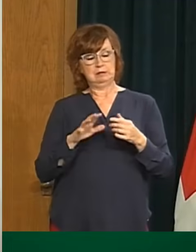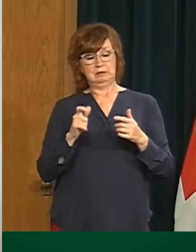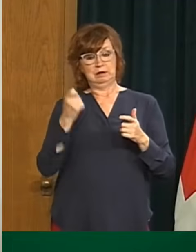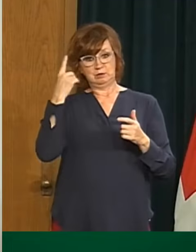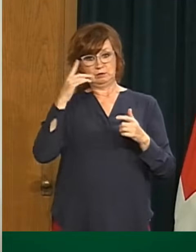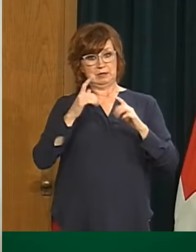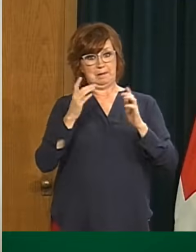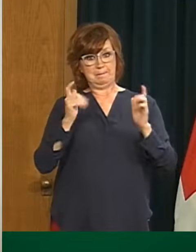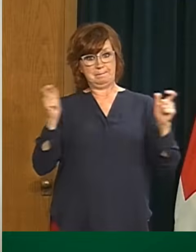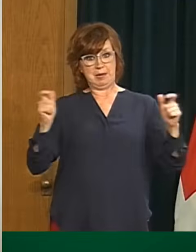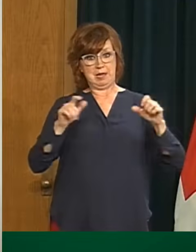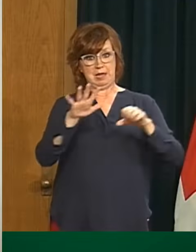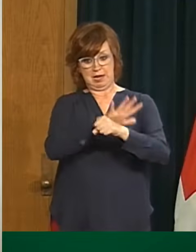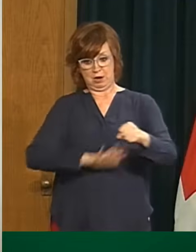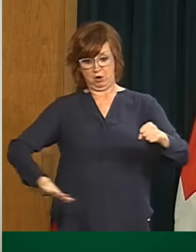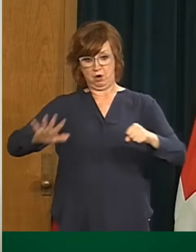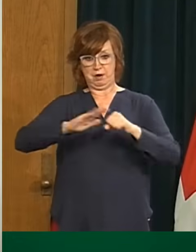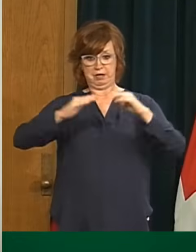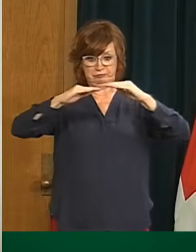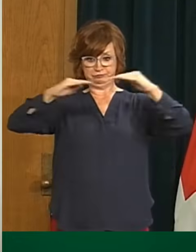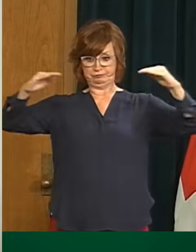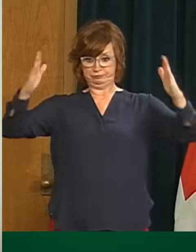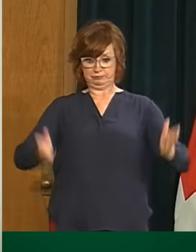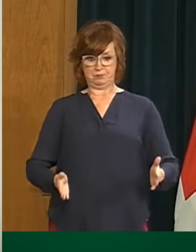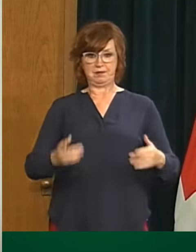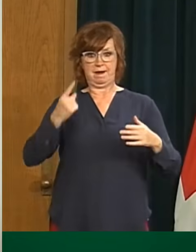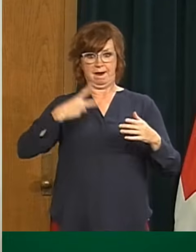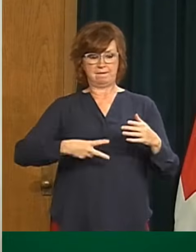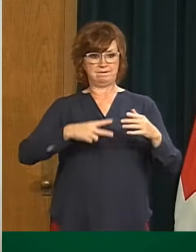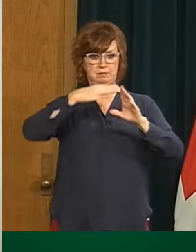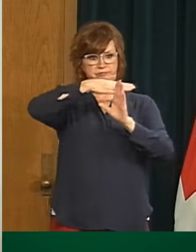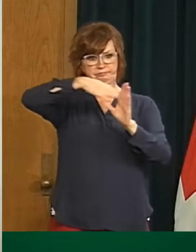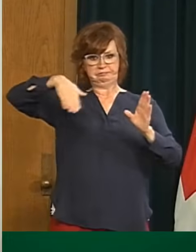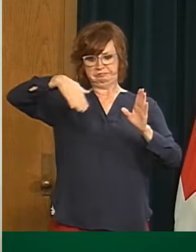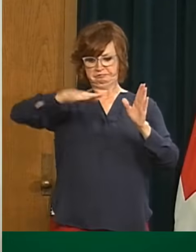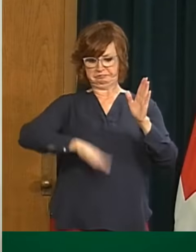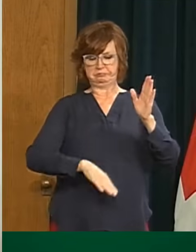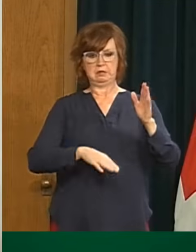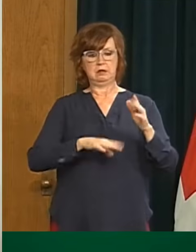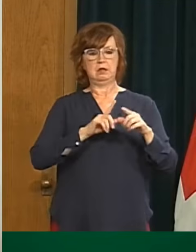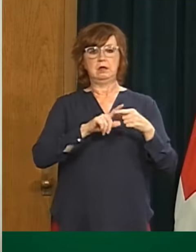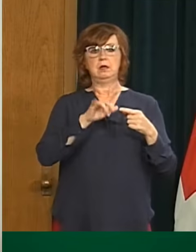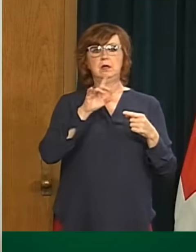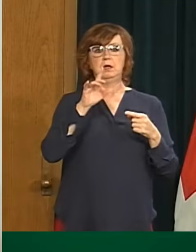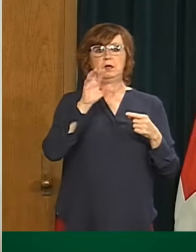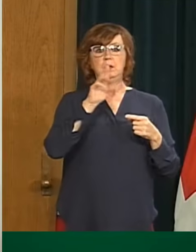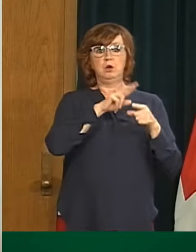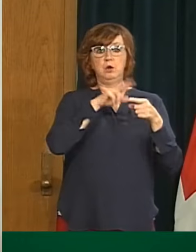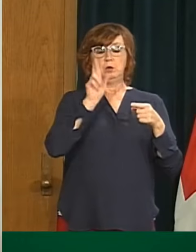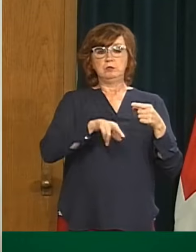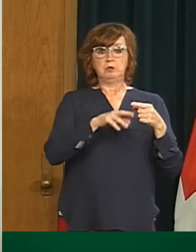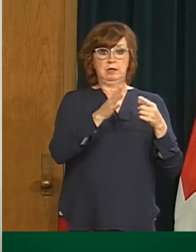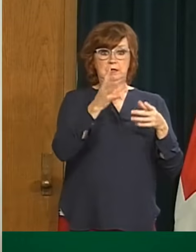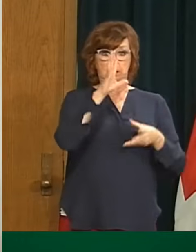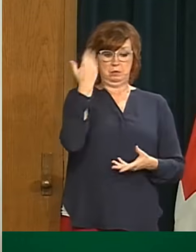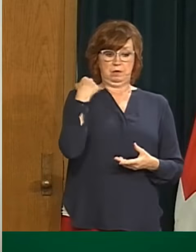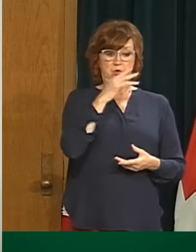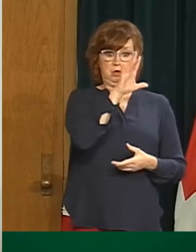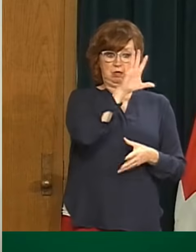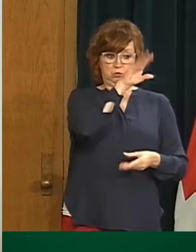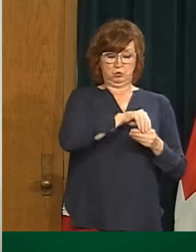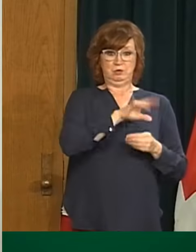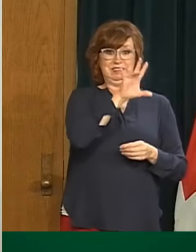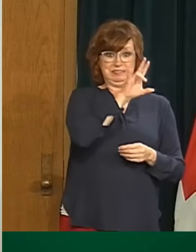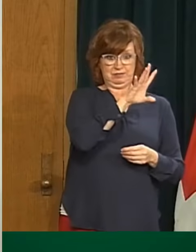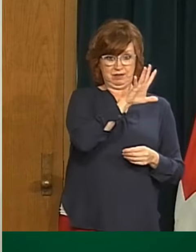and no active cases. In Regina itself, 75 total cases and only 6 active cases. So I think we need to